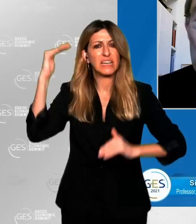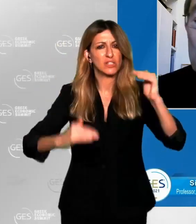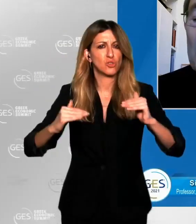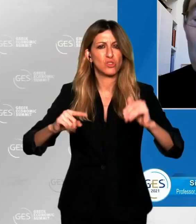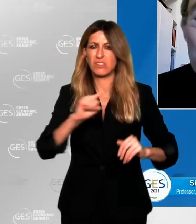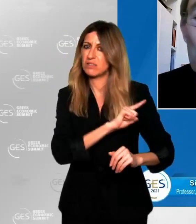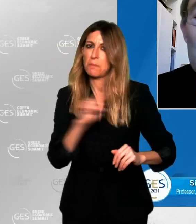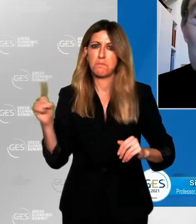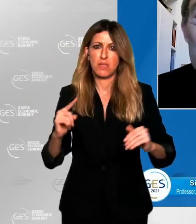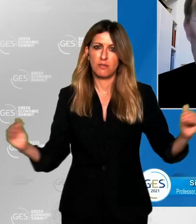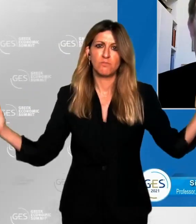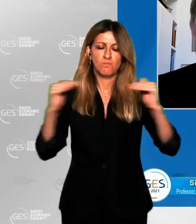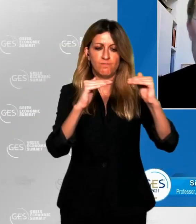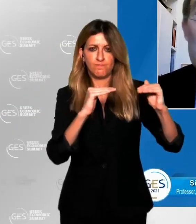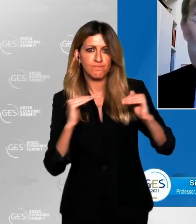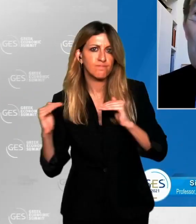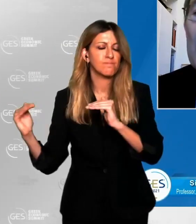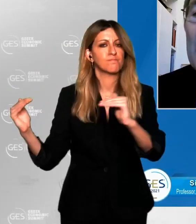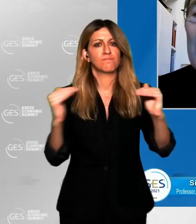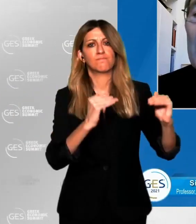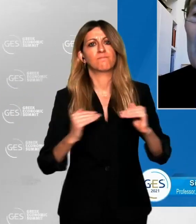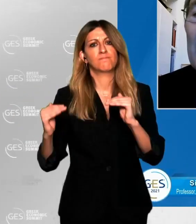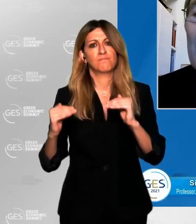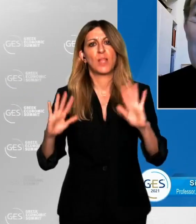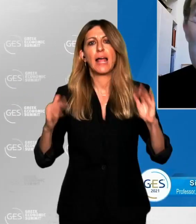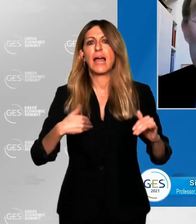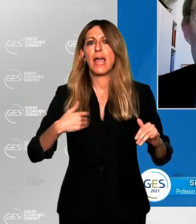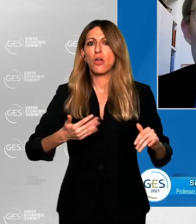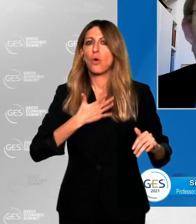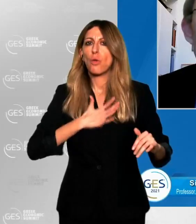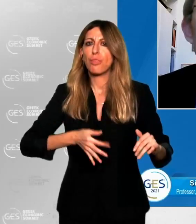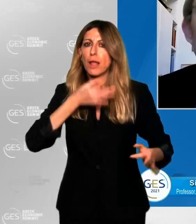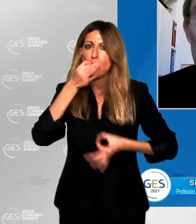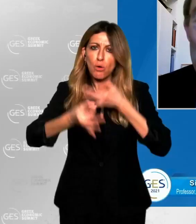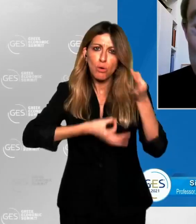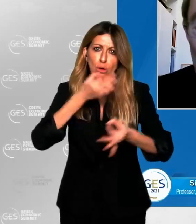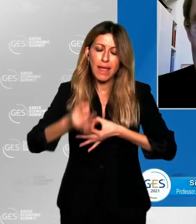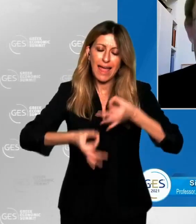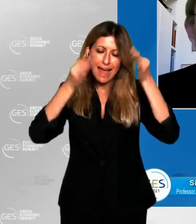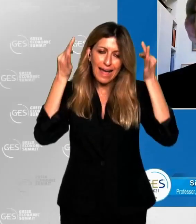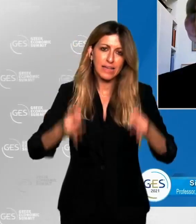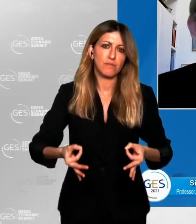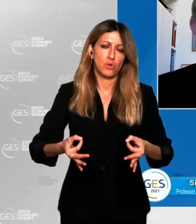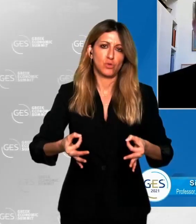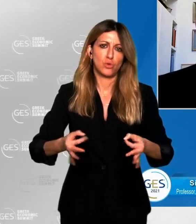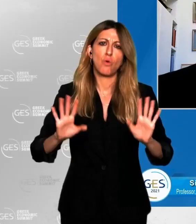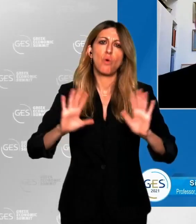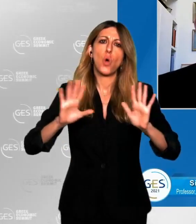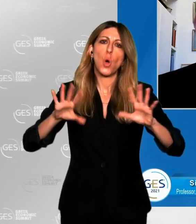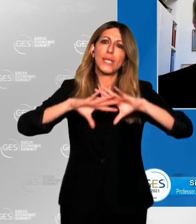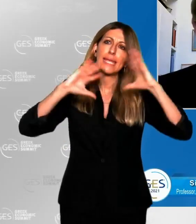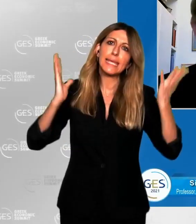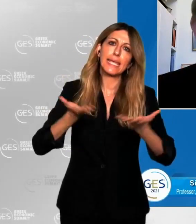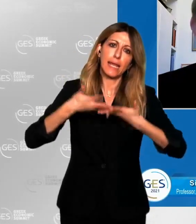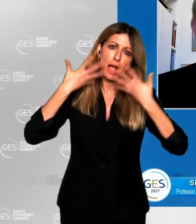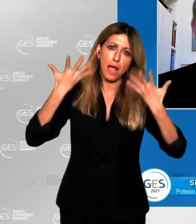Can I be more specific on what needs to be done there? I can, and I can tell you in a minute if I manage to